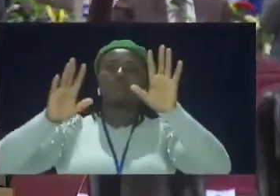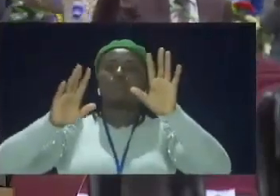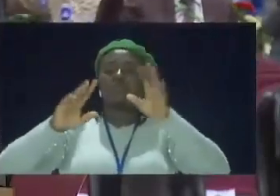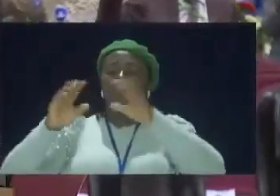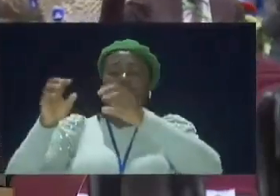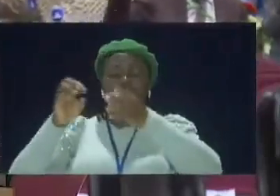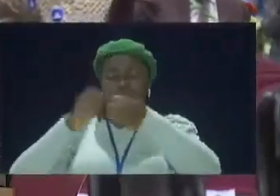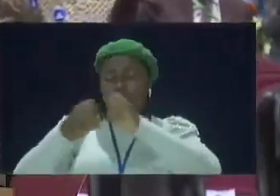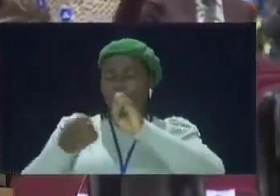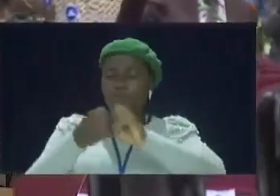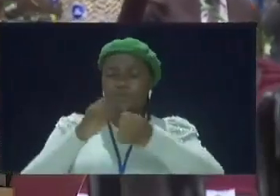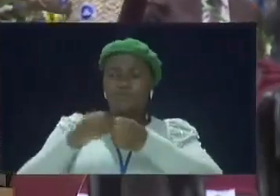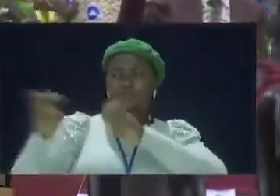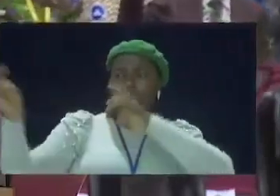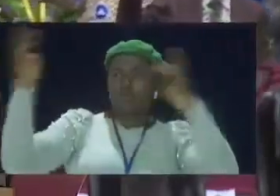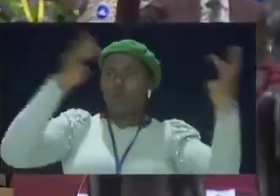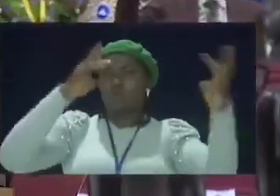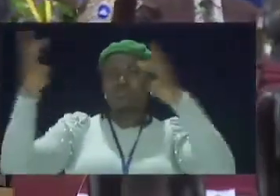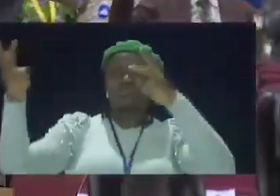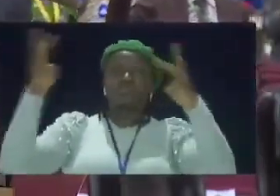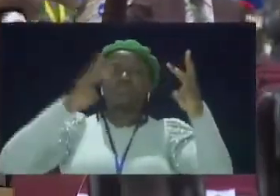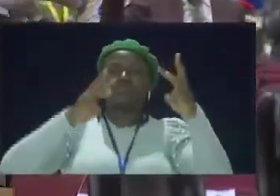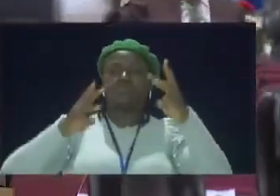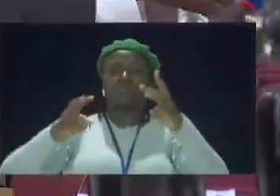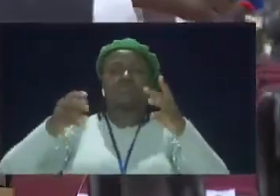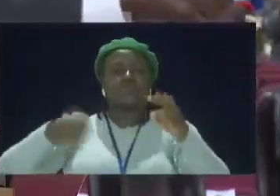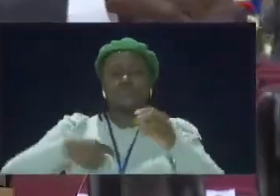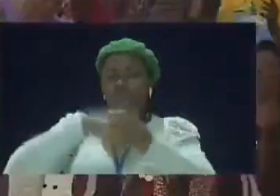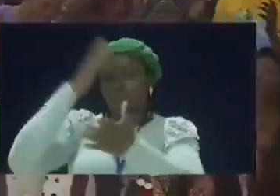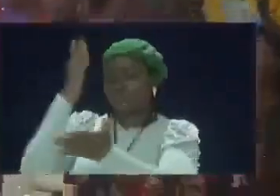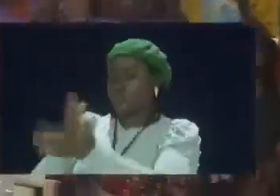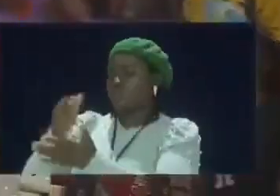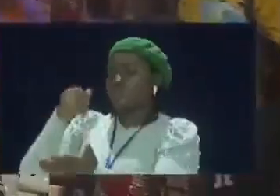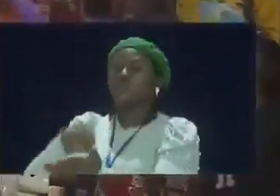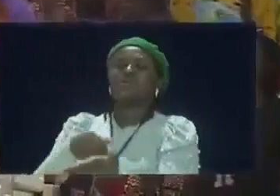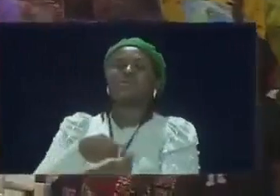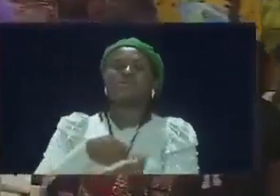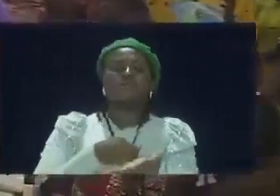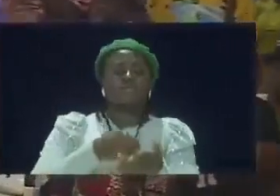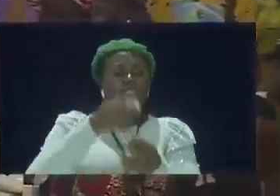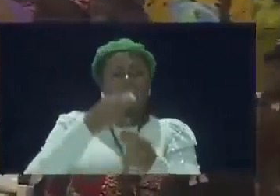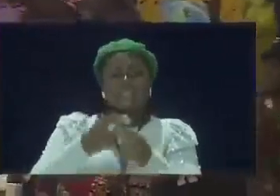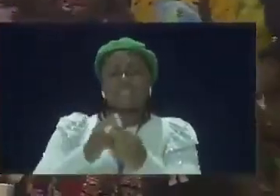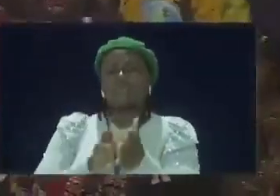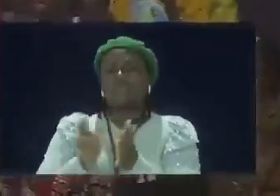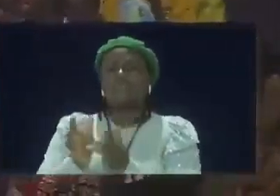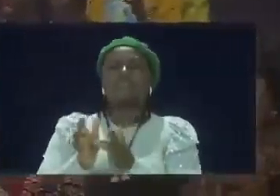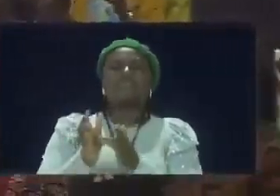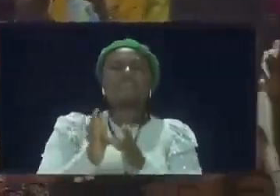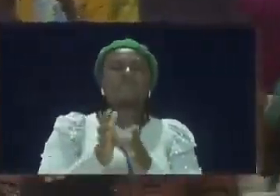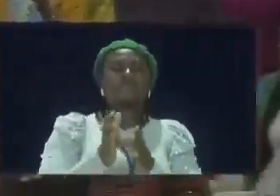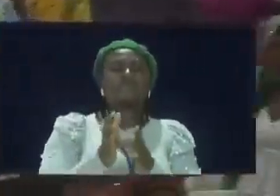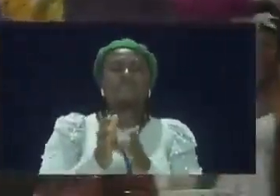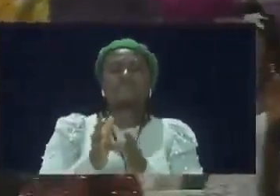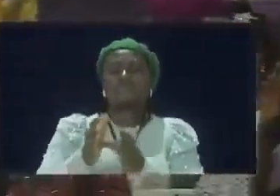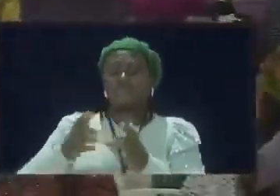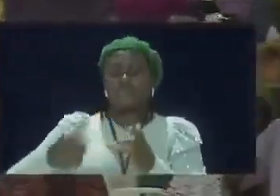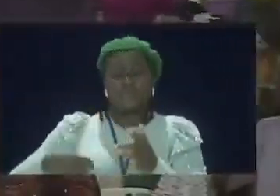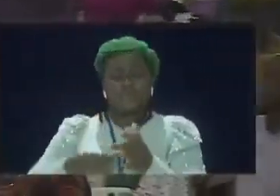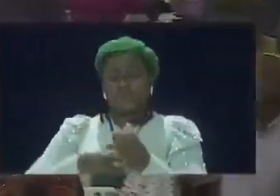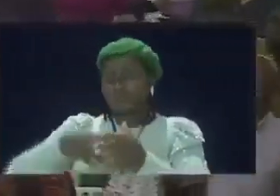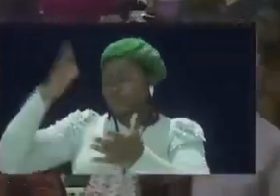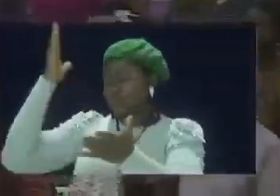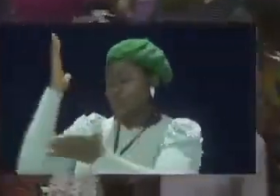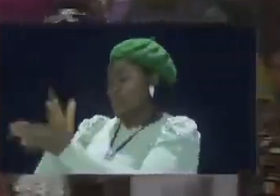crisis, war, we forbid it in the name of Jesus. We